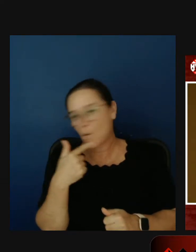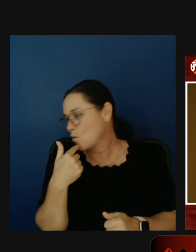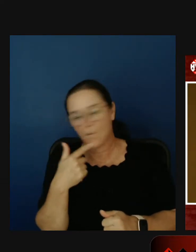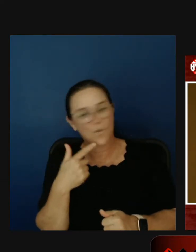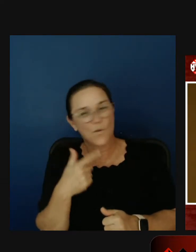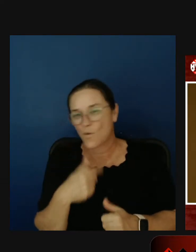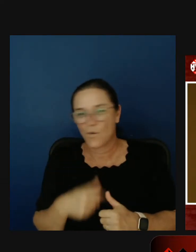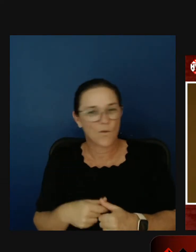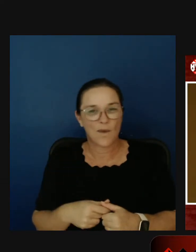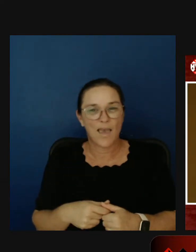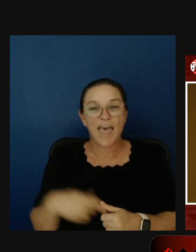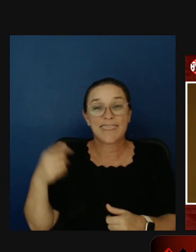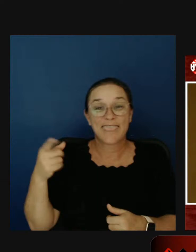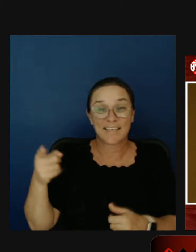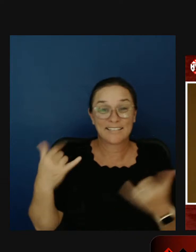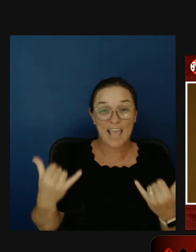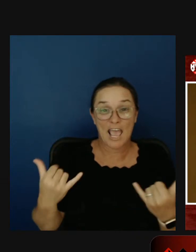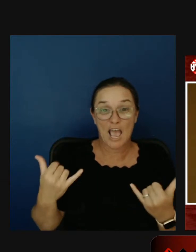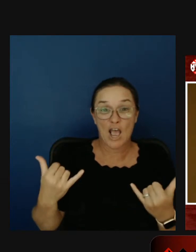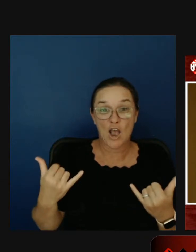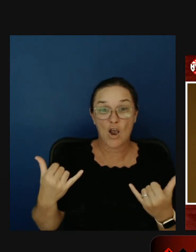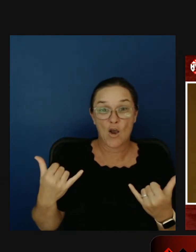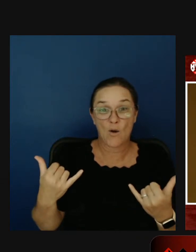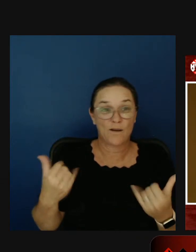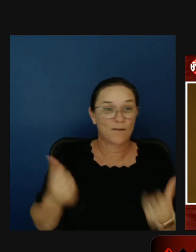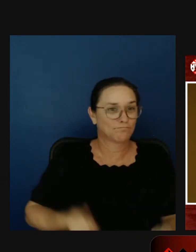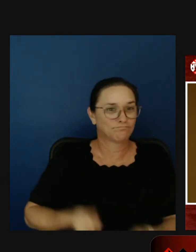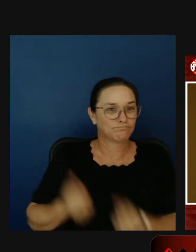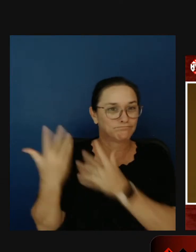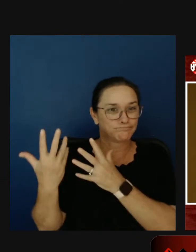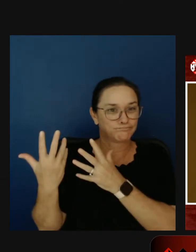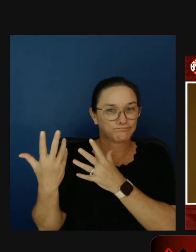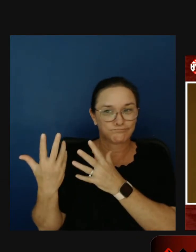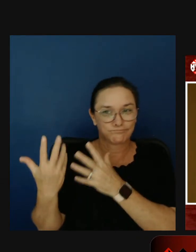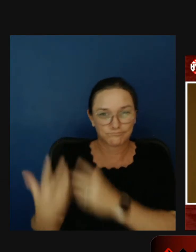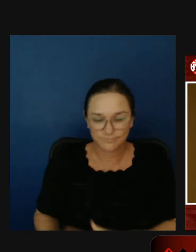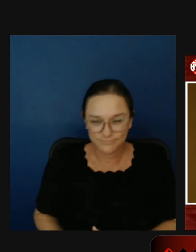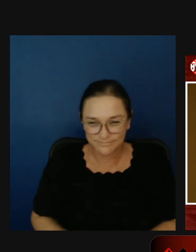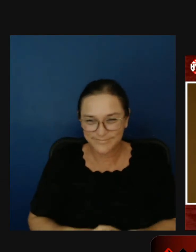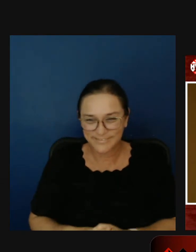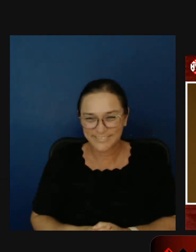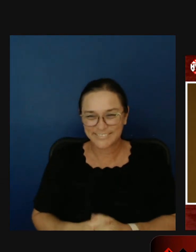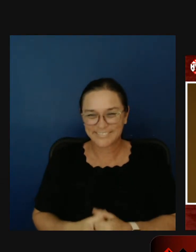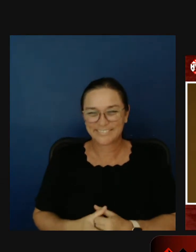This is obsolete. Disregard this altogether.